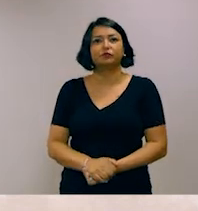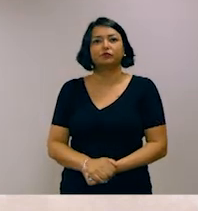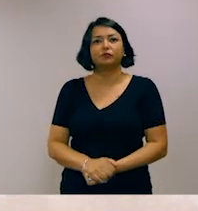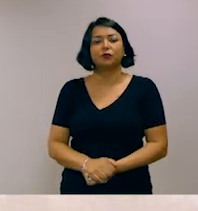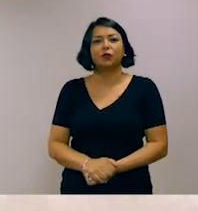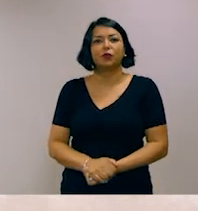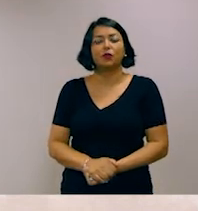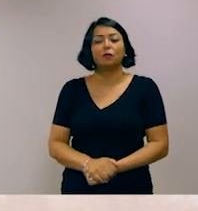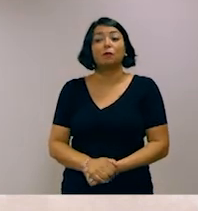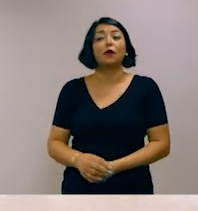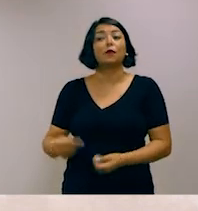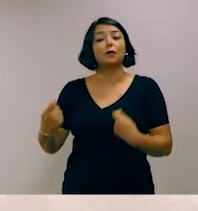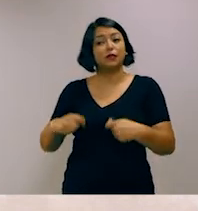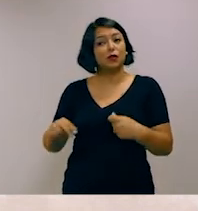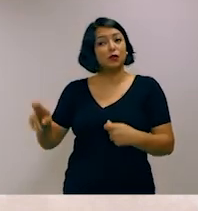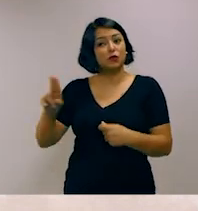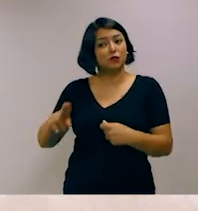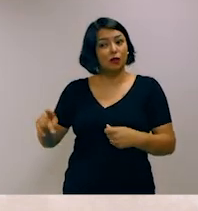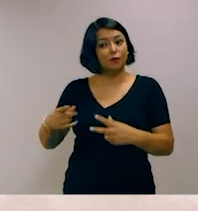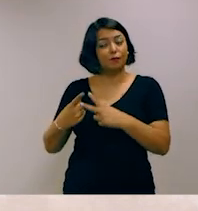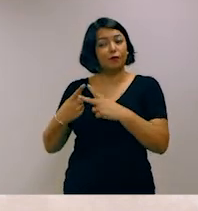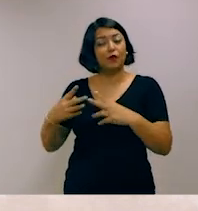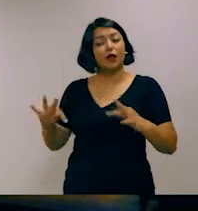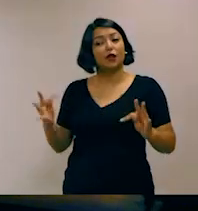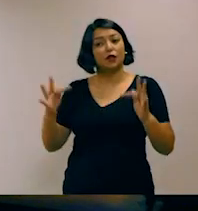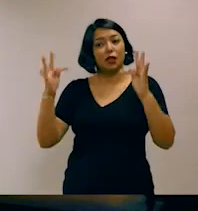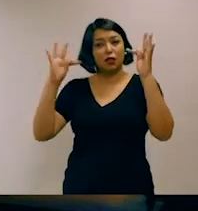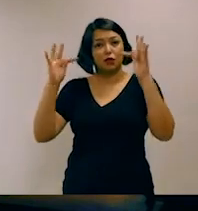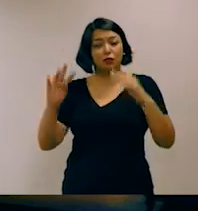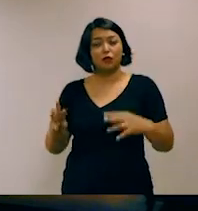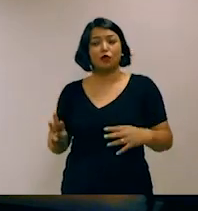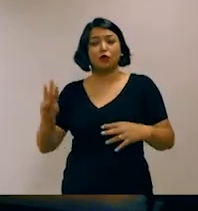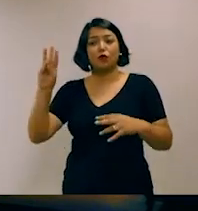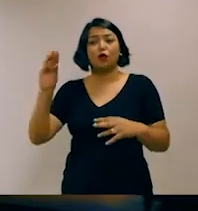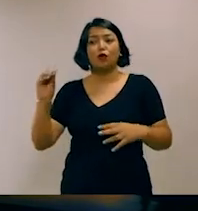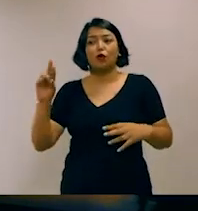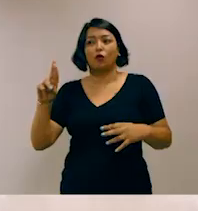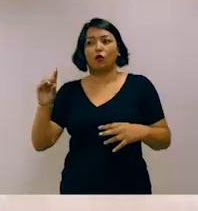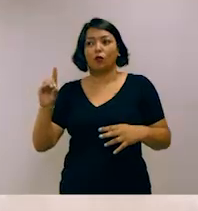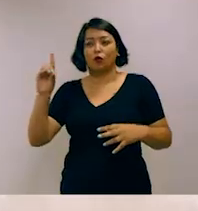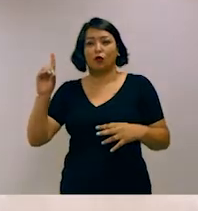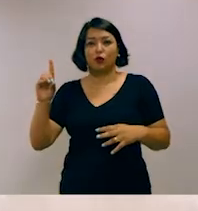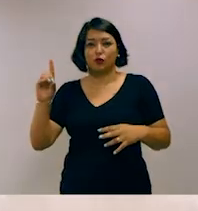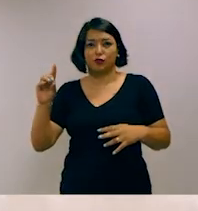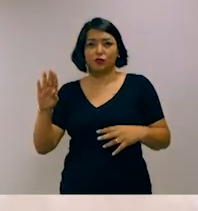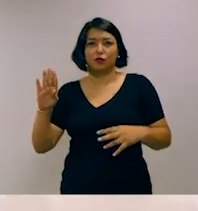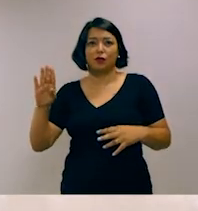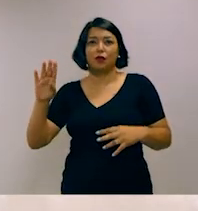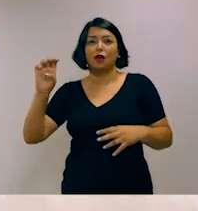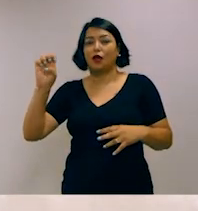learning? In order to do that, I used a set of techniques called